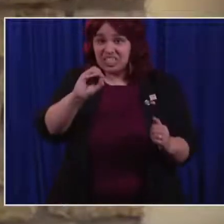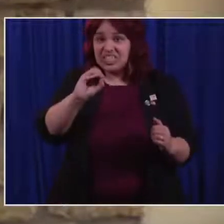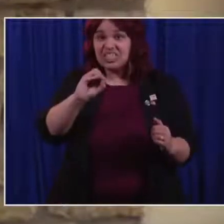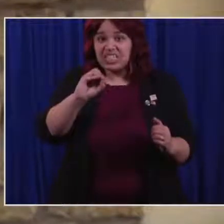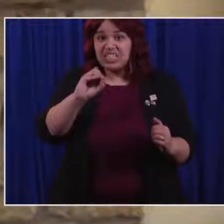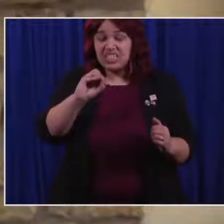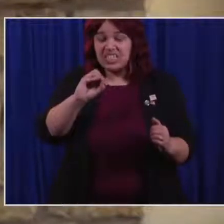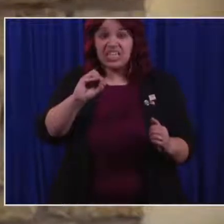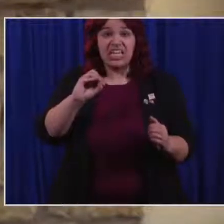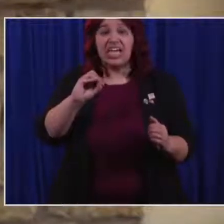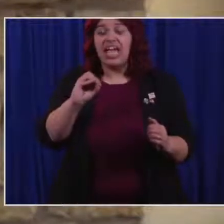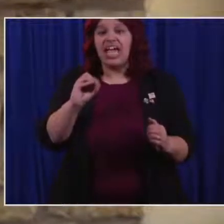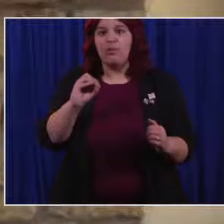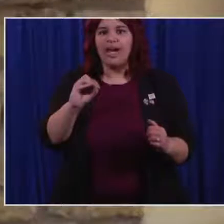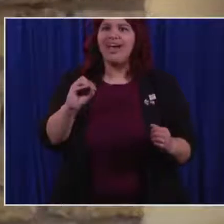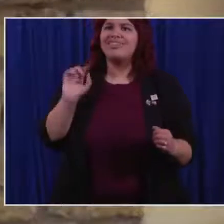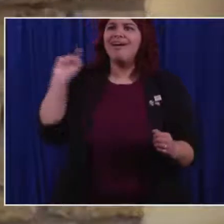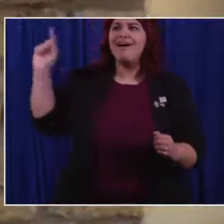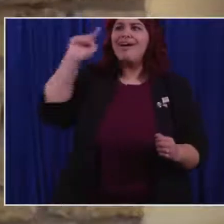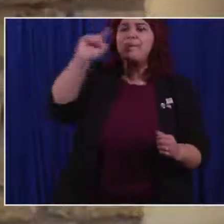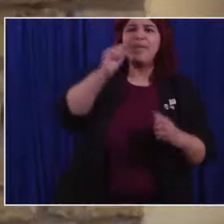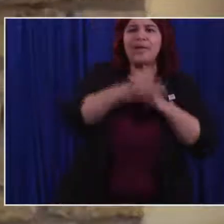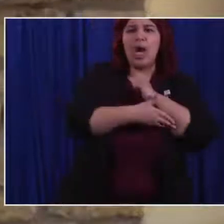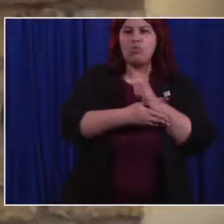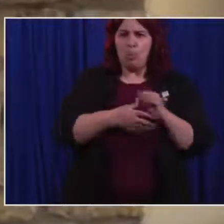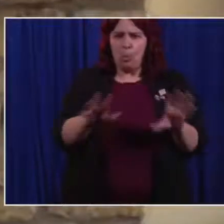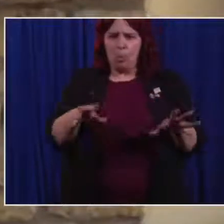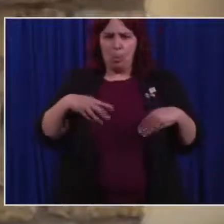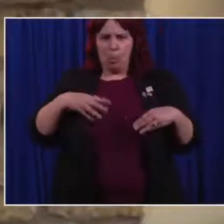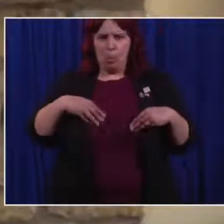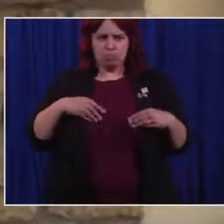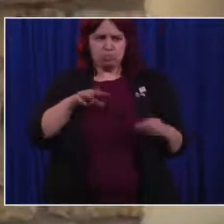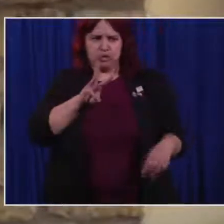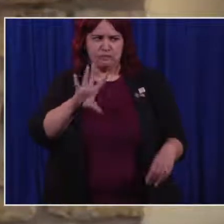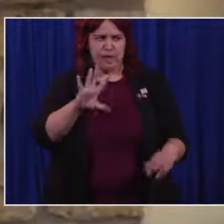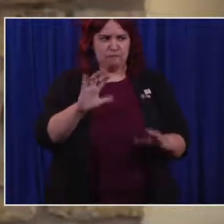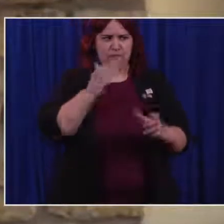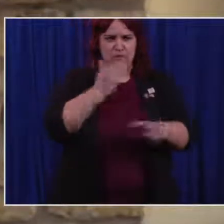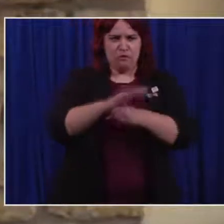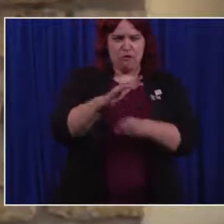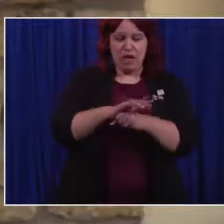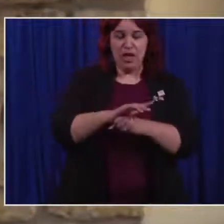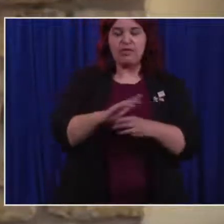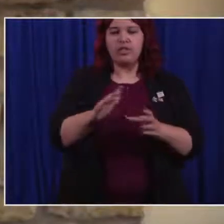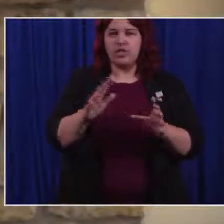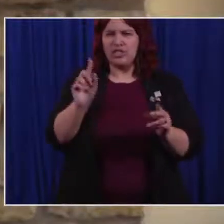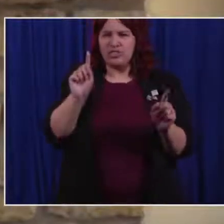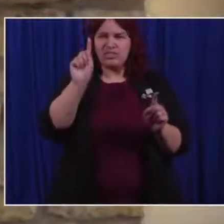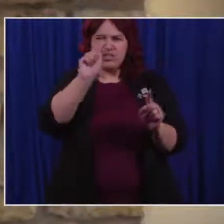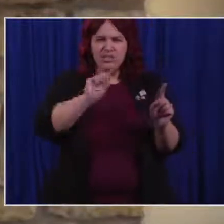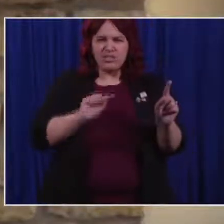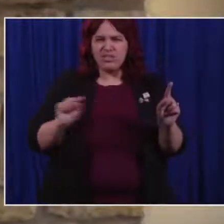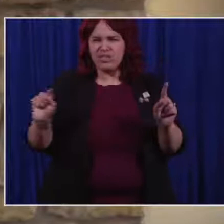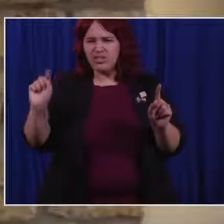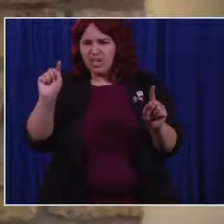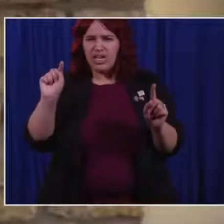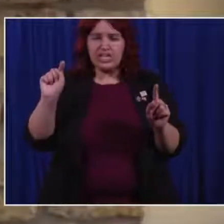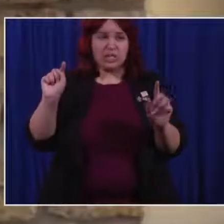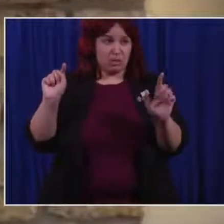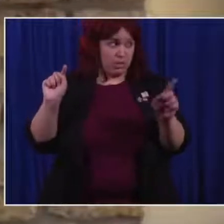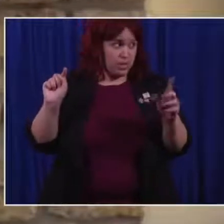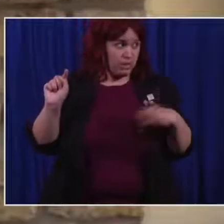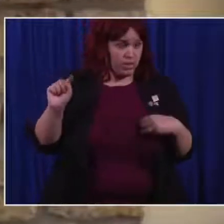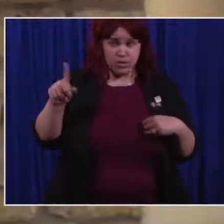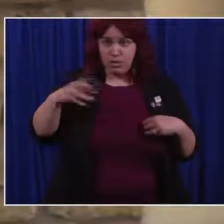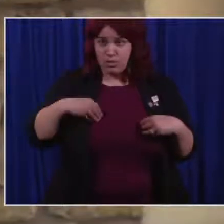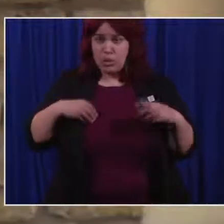more so than some of the other counties. So it was really kind of a consensus that we could move down to 50. As